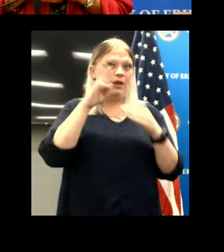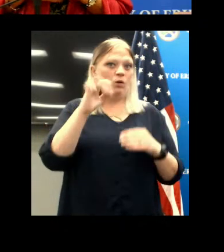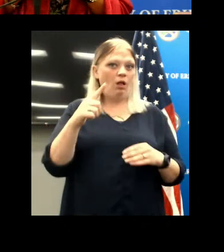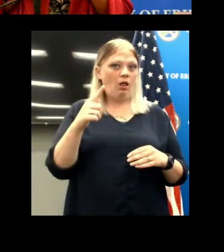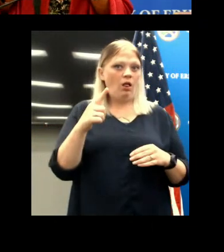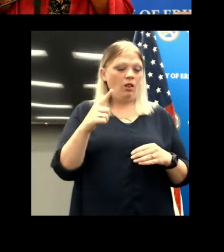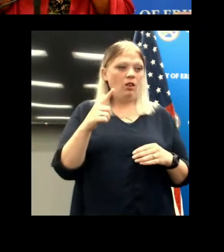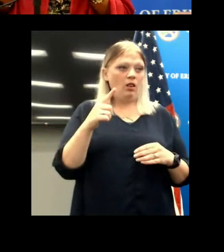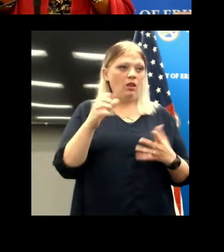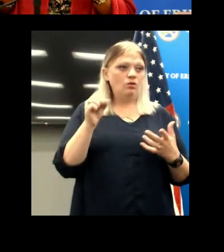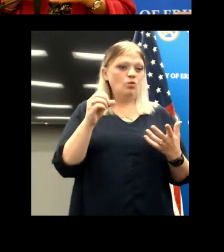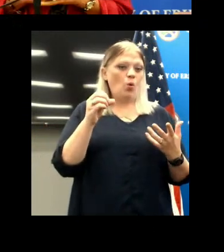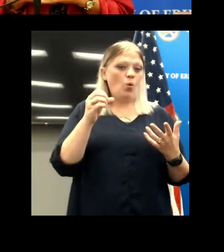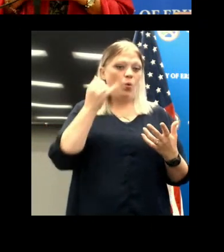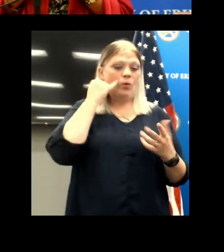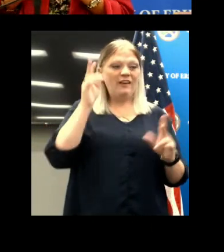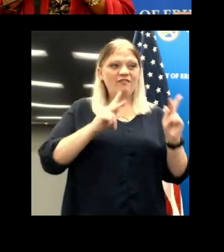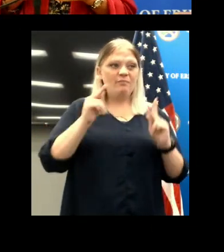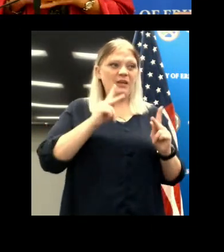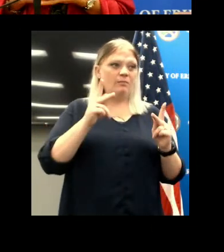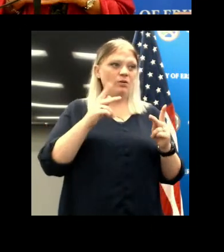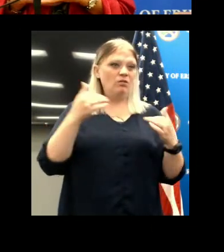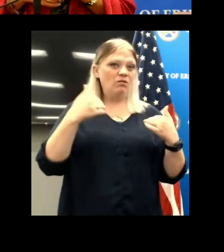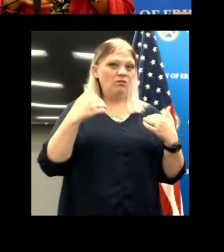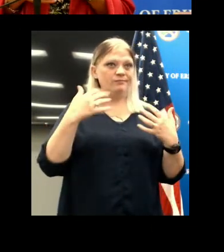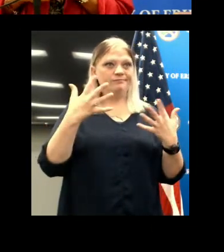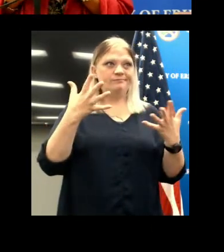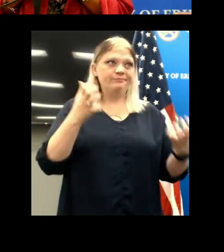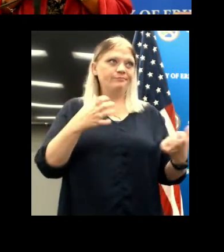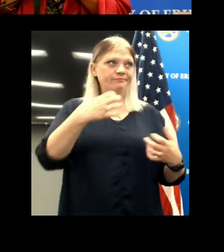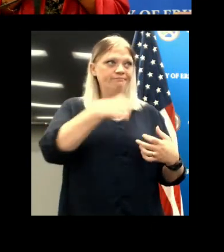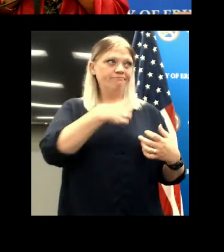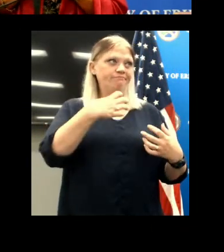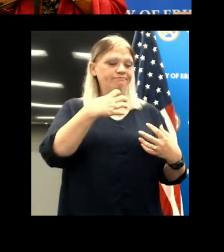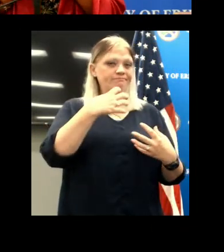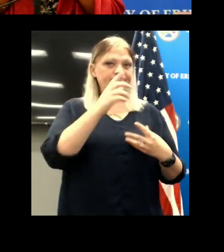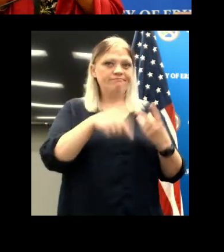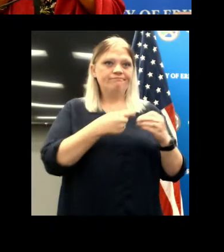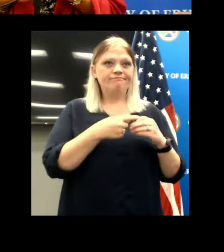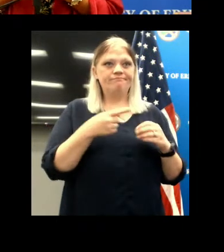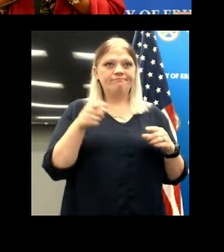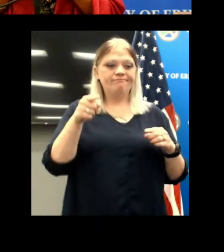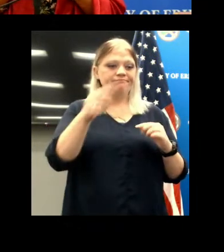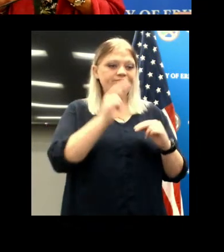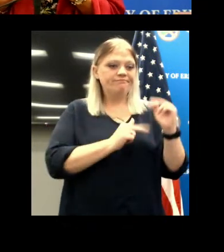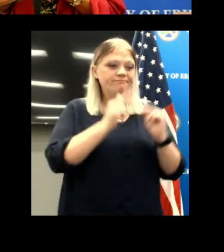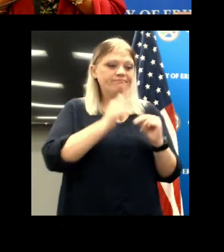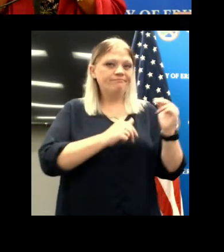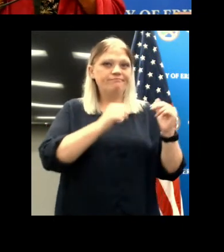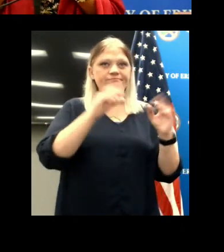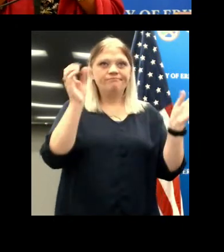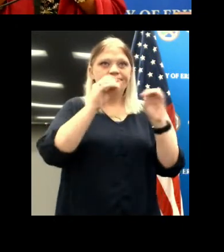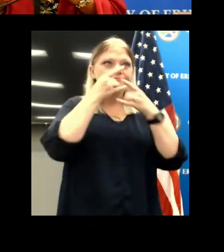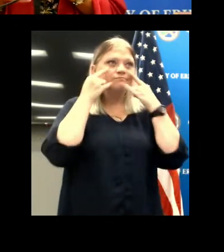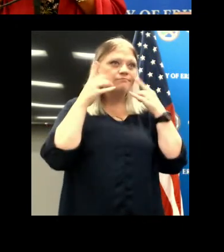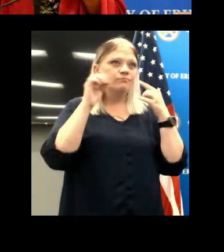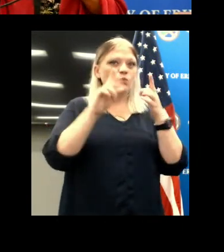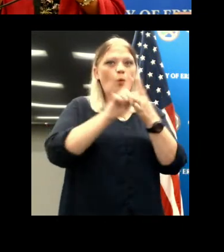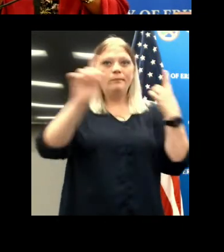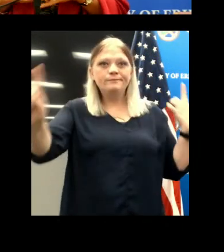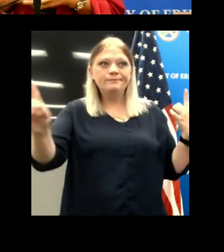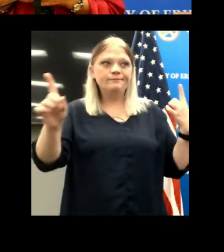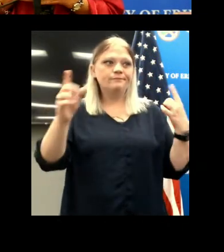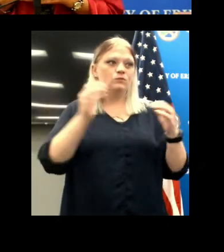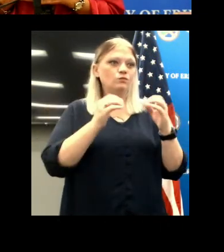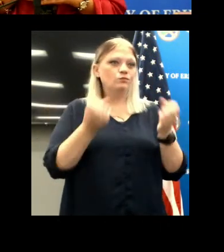So if people want to issue complaints about these facilities not masking or not social distancing or